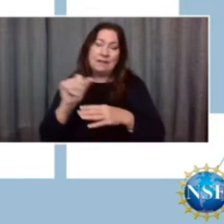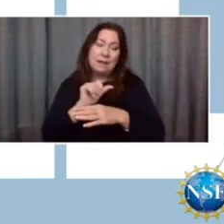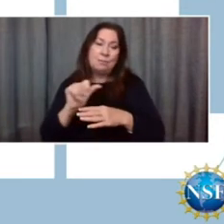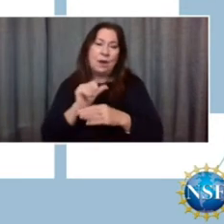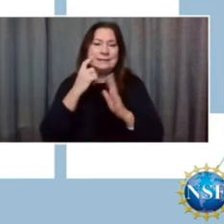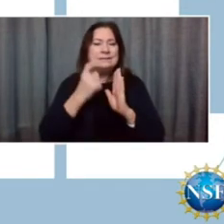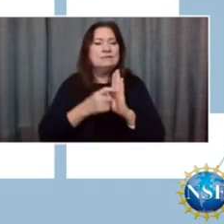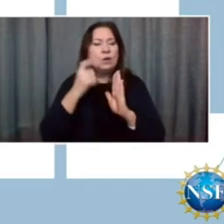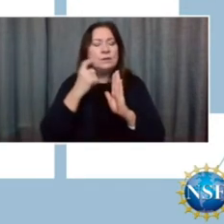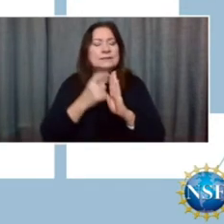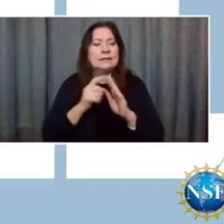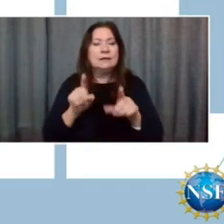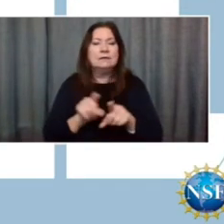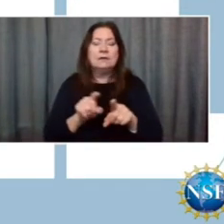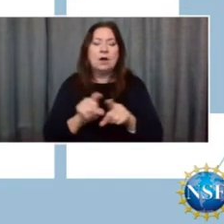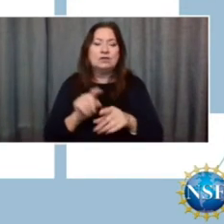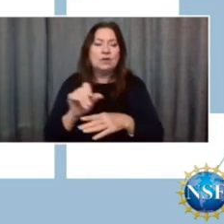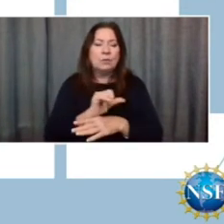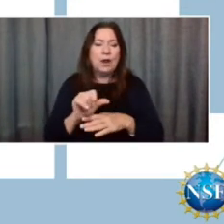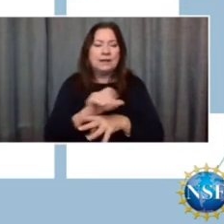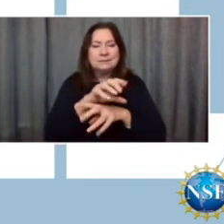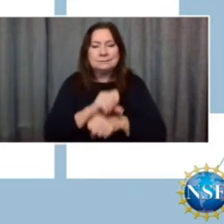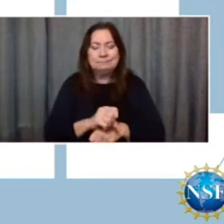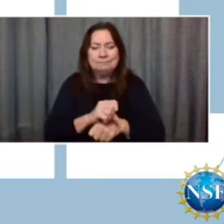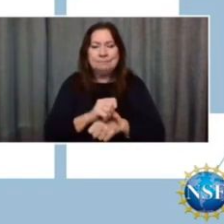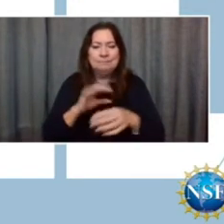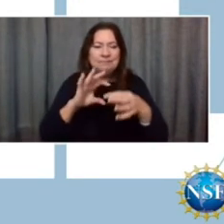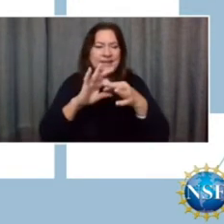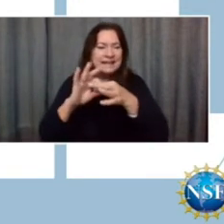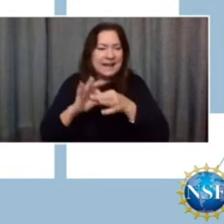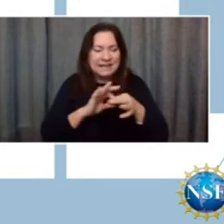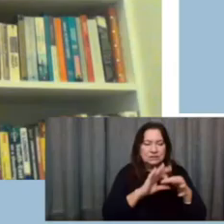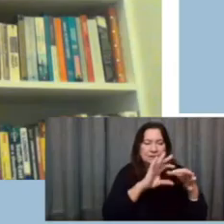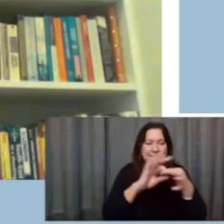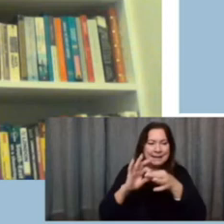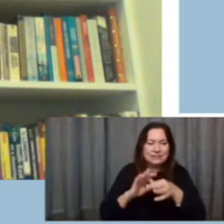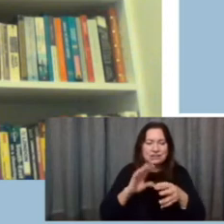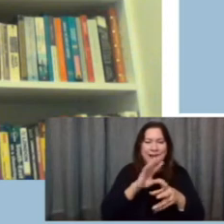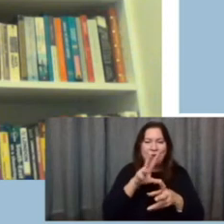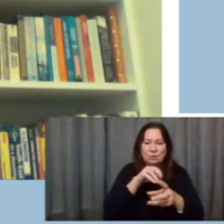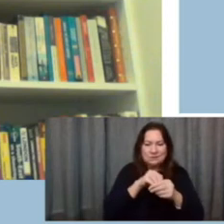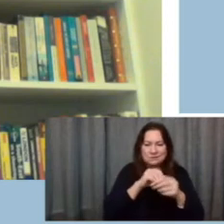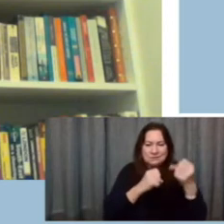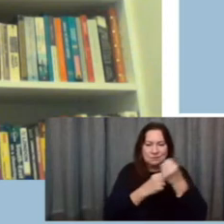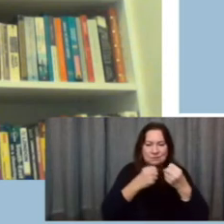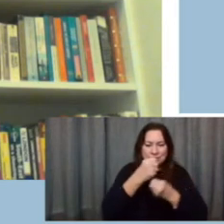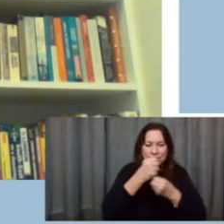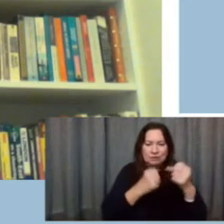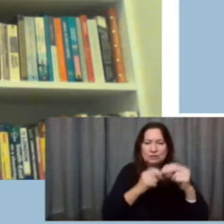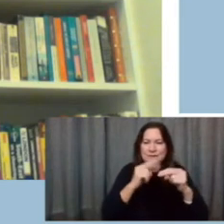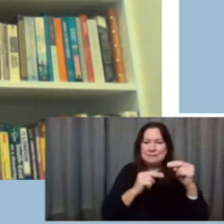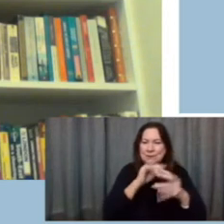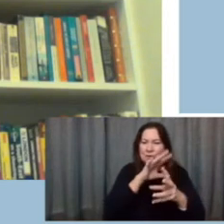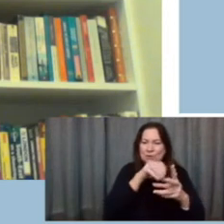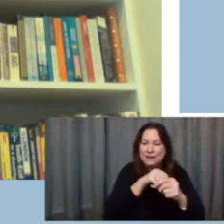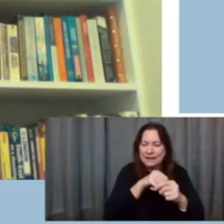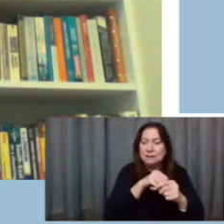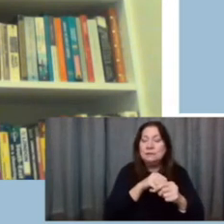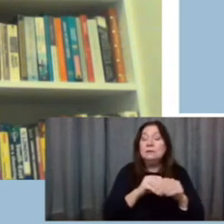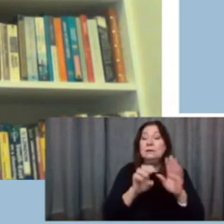also the practice of connection, and how are these things like infrastructurally built in, so that the